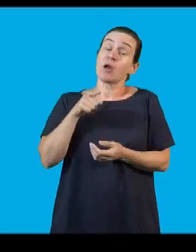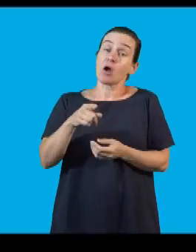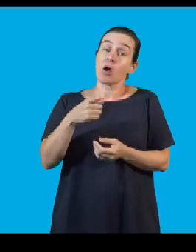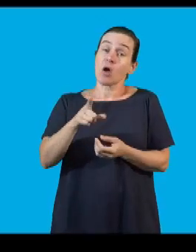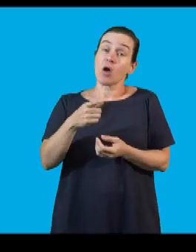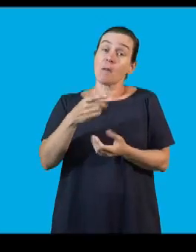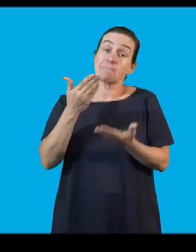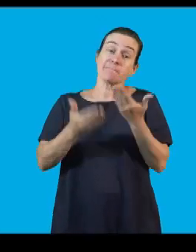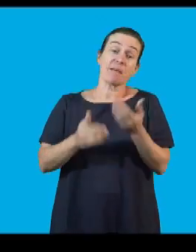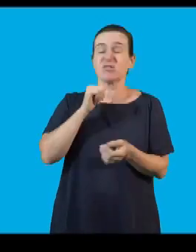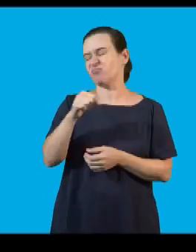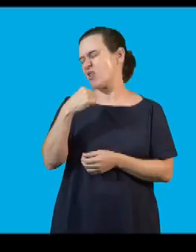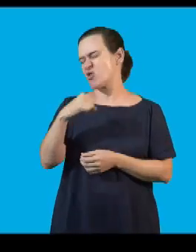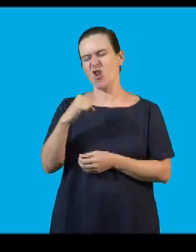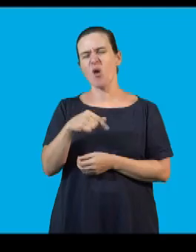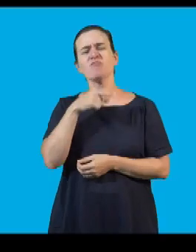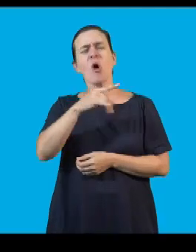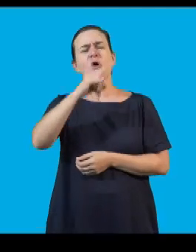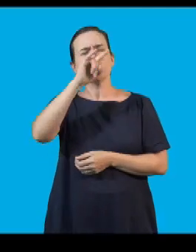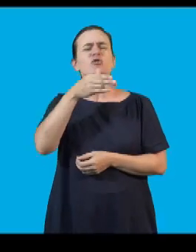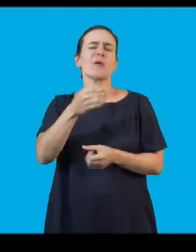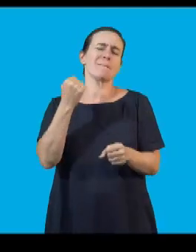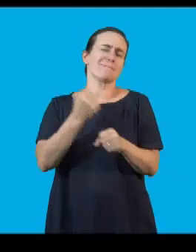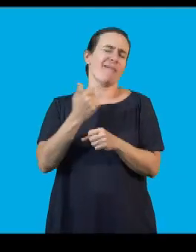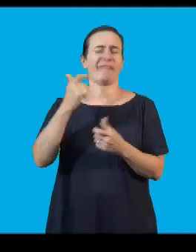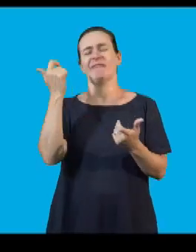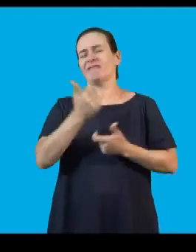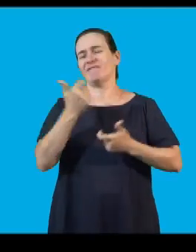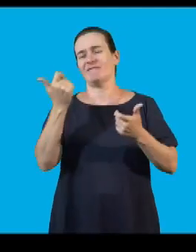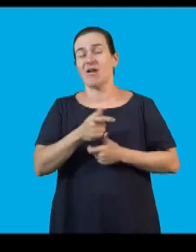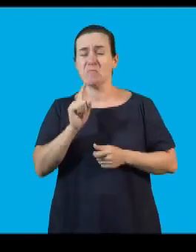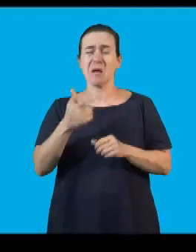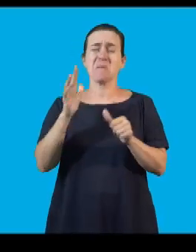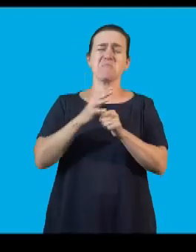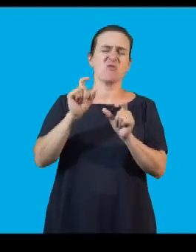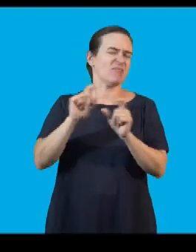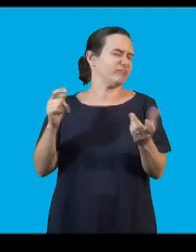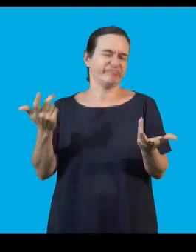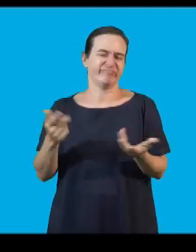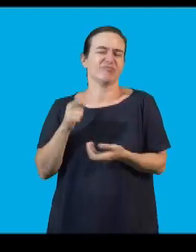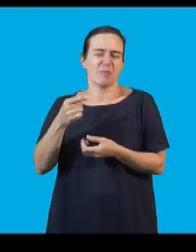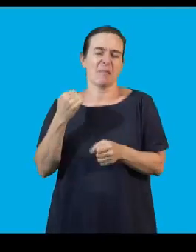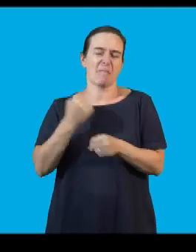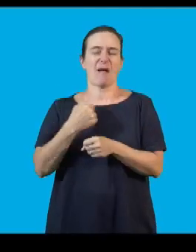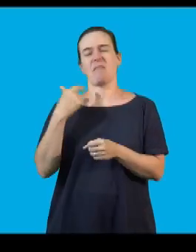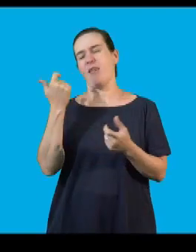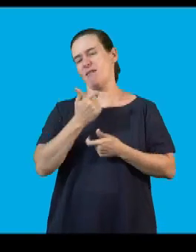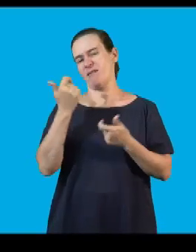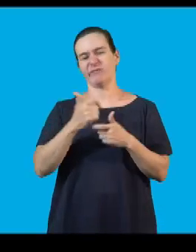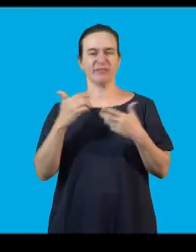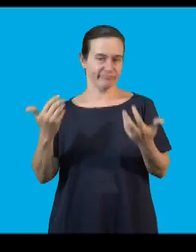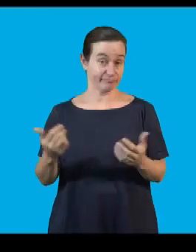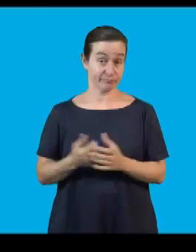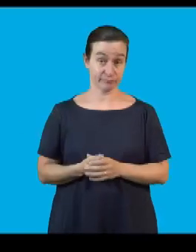only meant to entertain and to create humor, and it's not necessarily what is happening, all right? So remember,